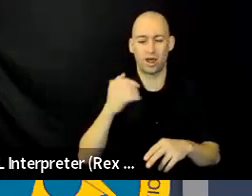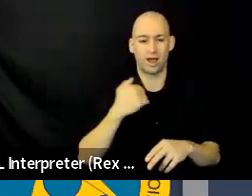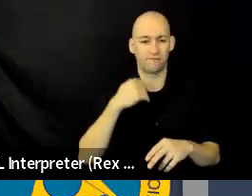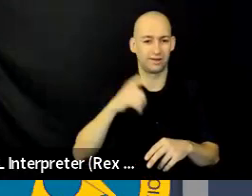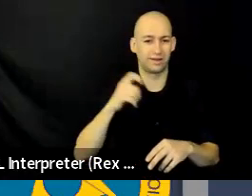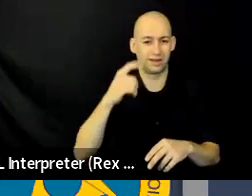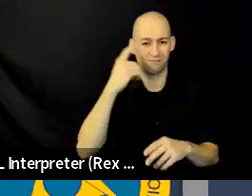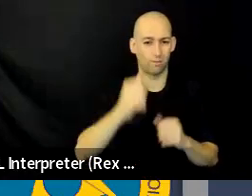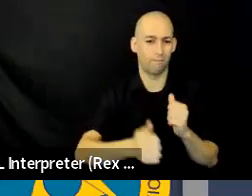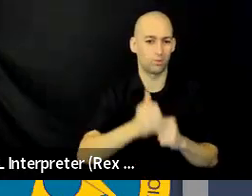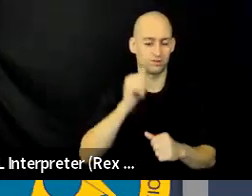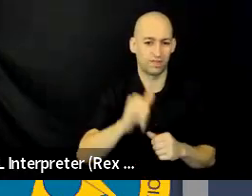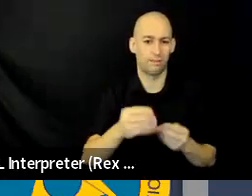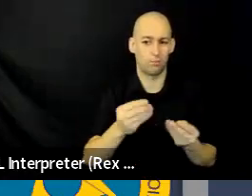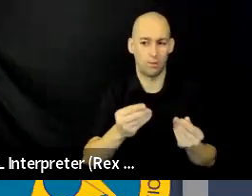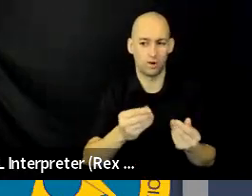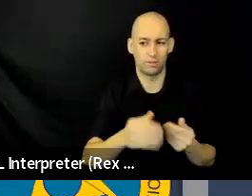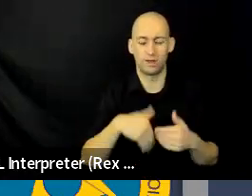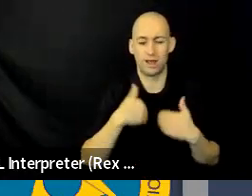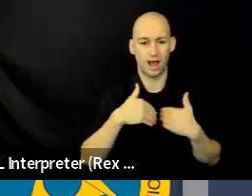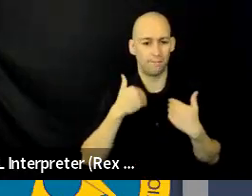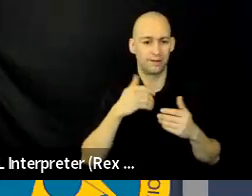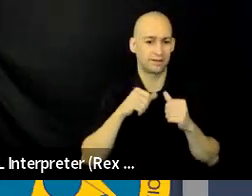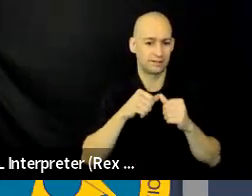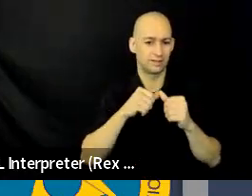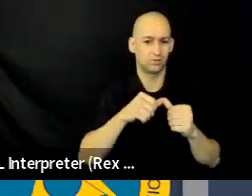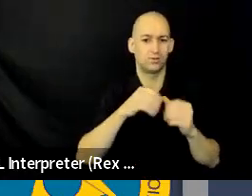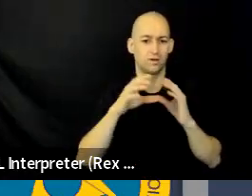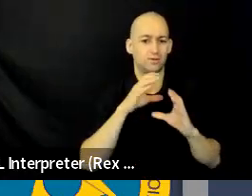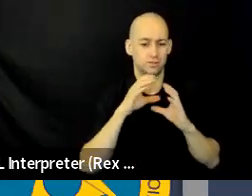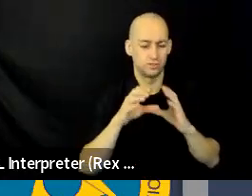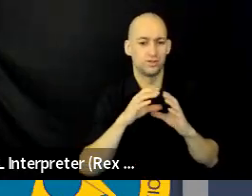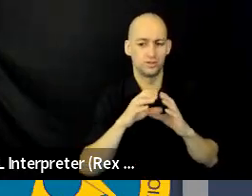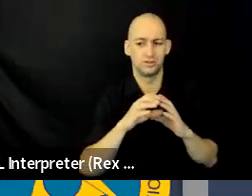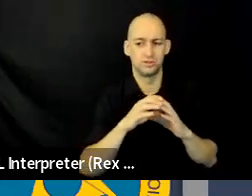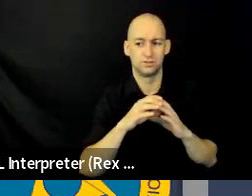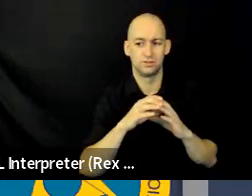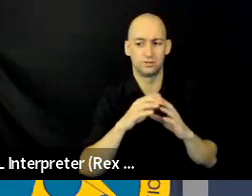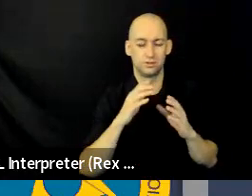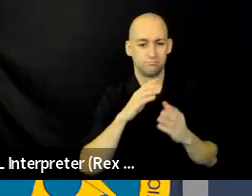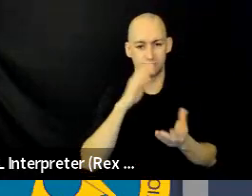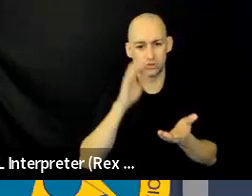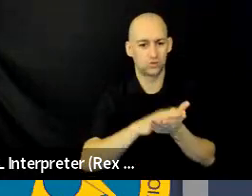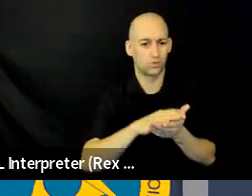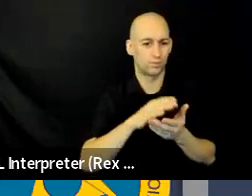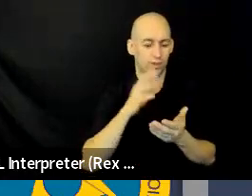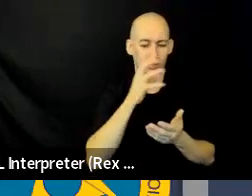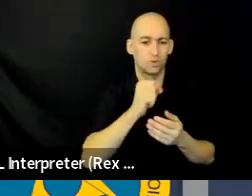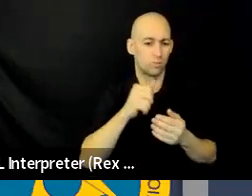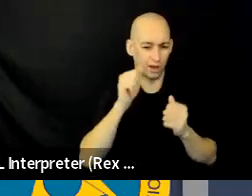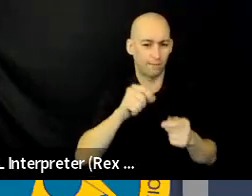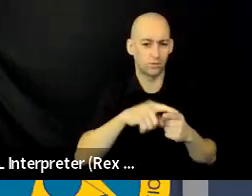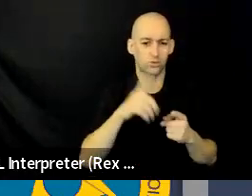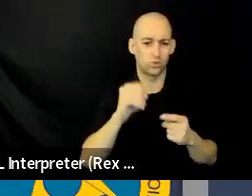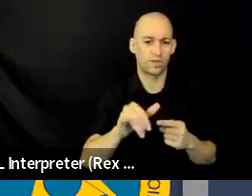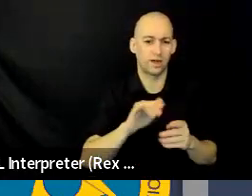So happy to continue the conversation with the property owner, assuming we are able to do that through an open discussion.